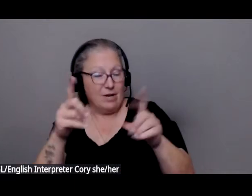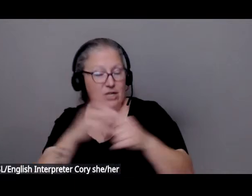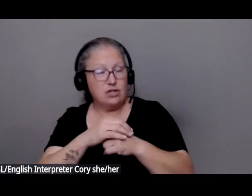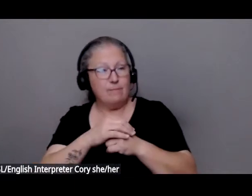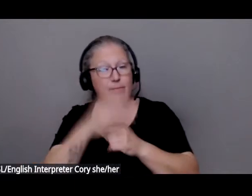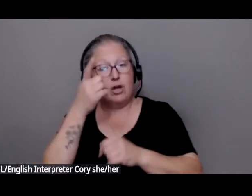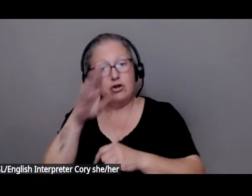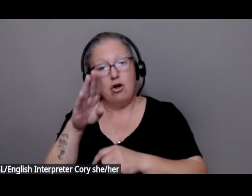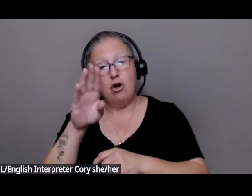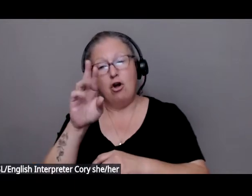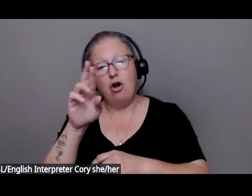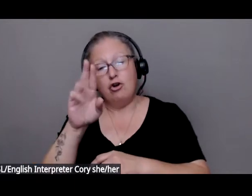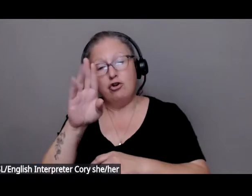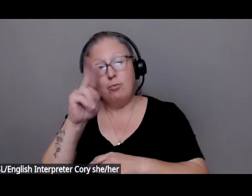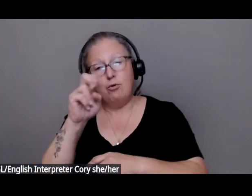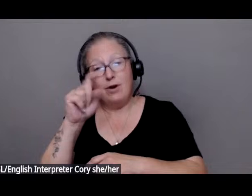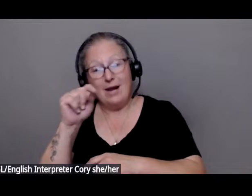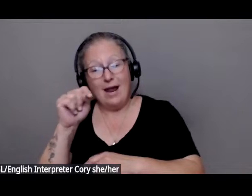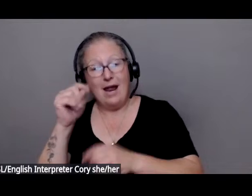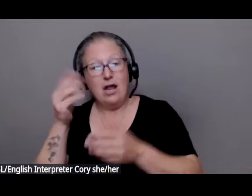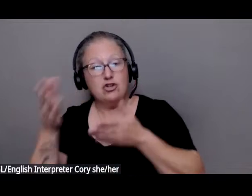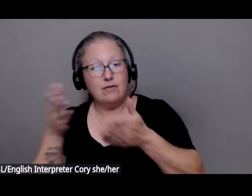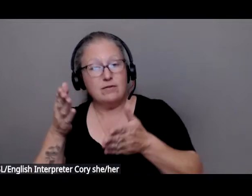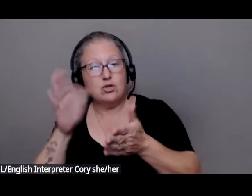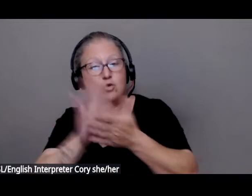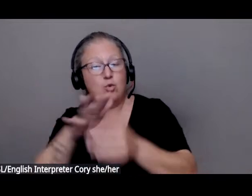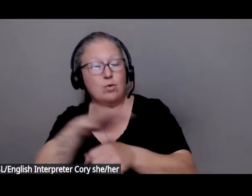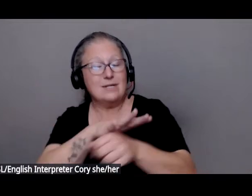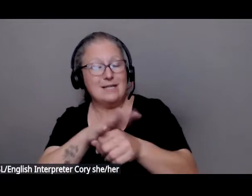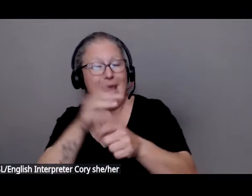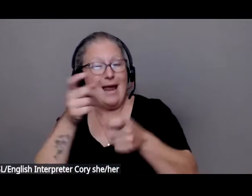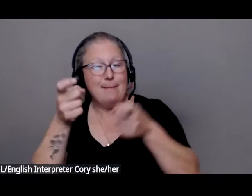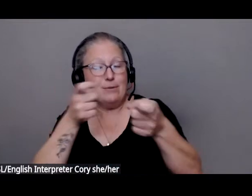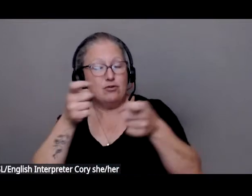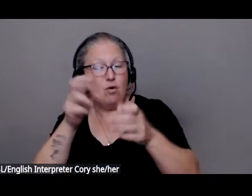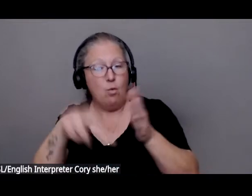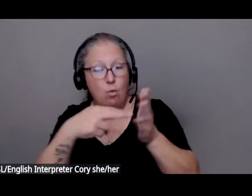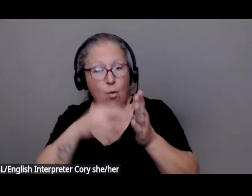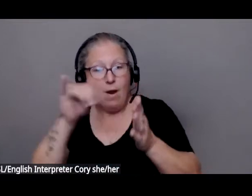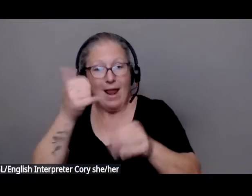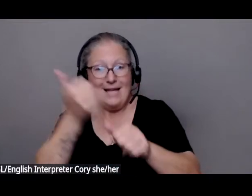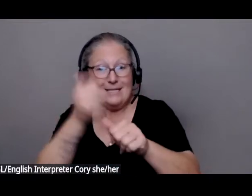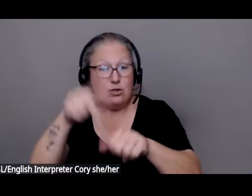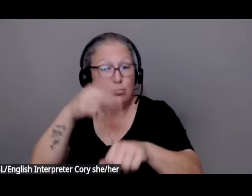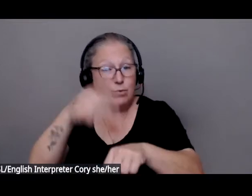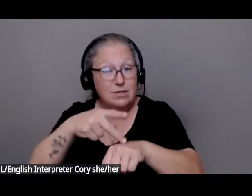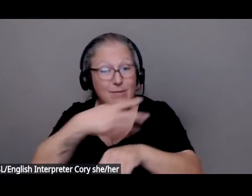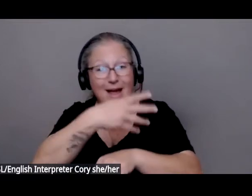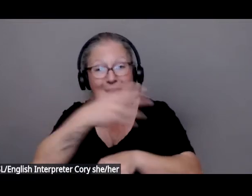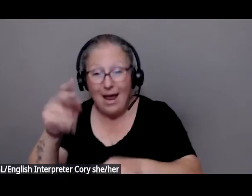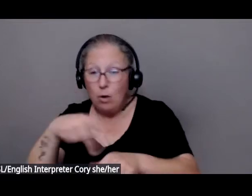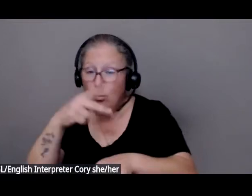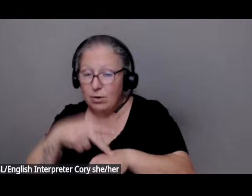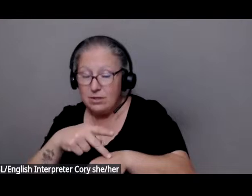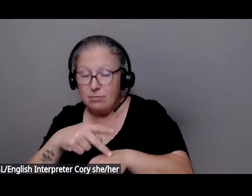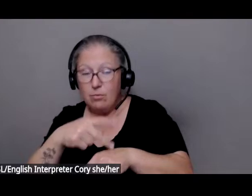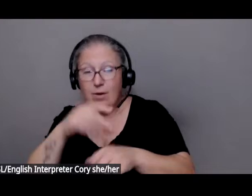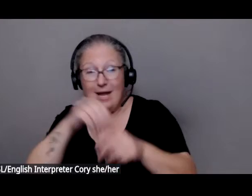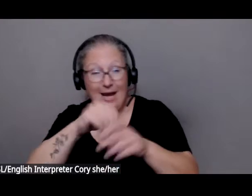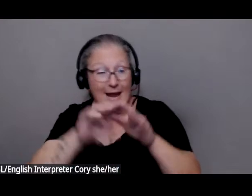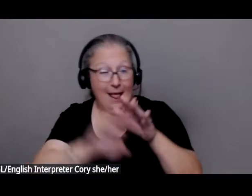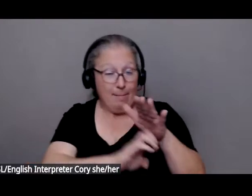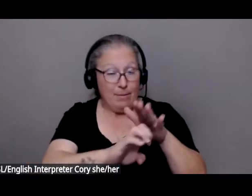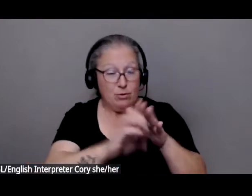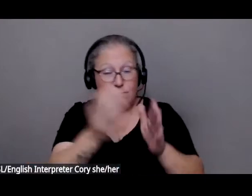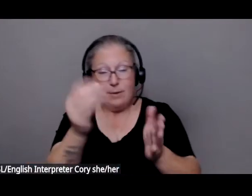Dr. Burnett Lyle also served in a number of school site administrative roles, including as an assistant principal and principal in elementary and